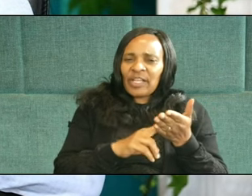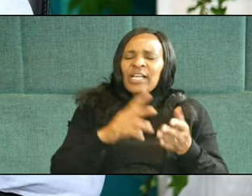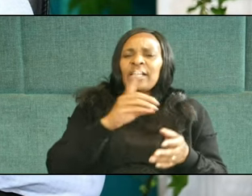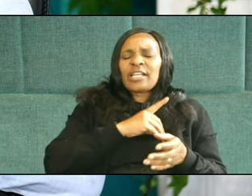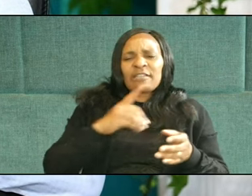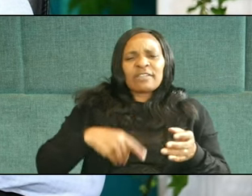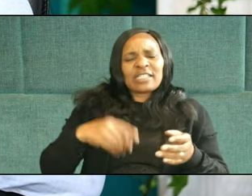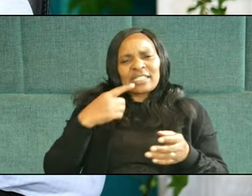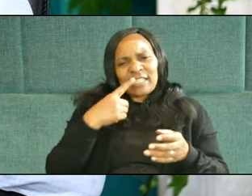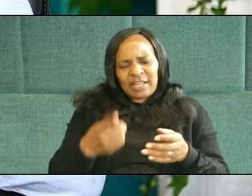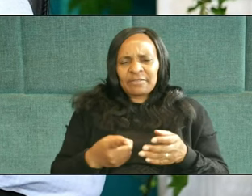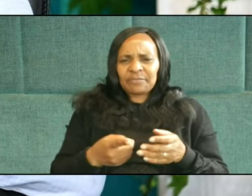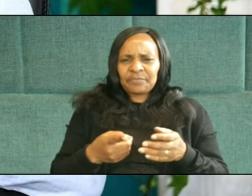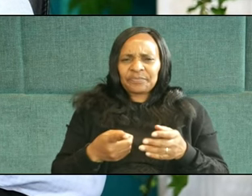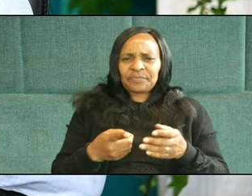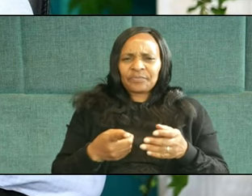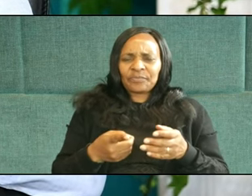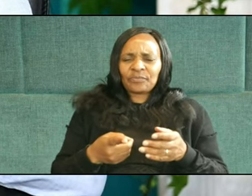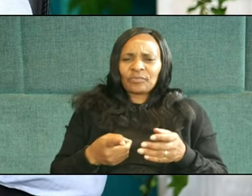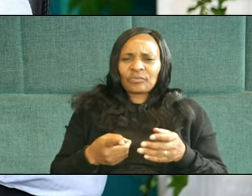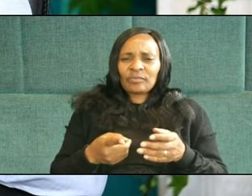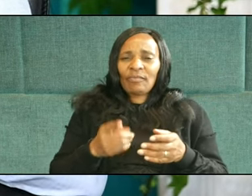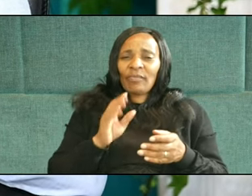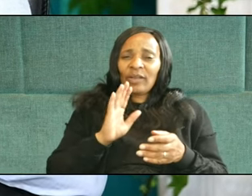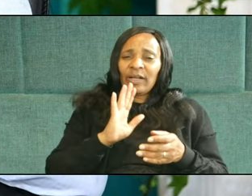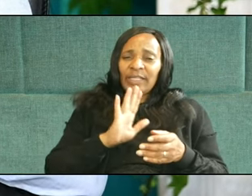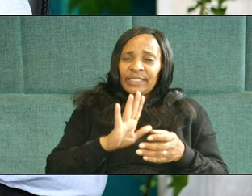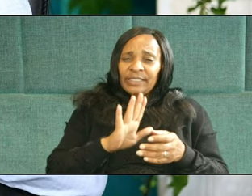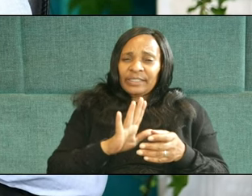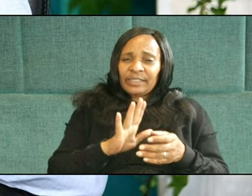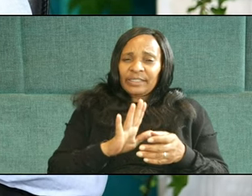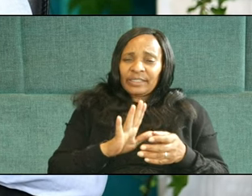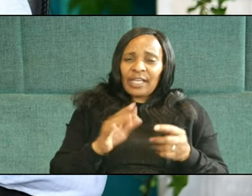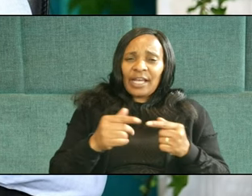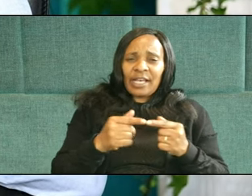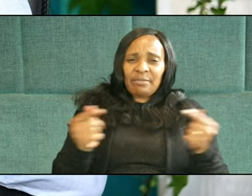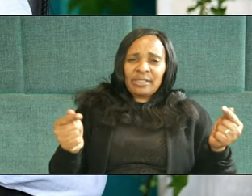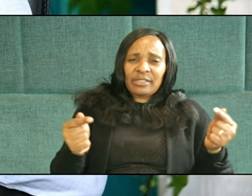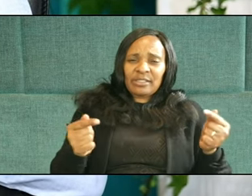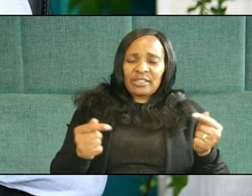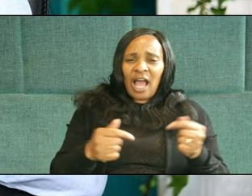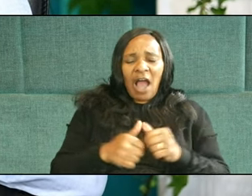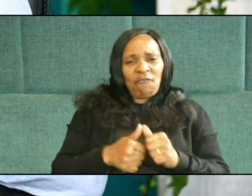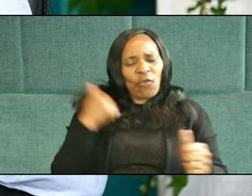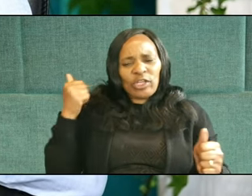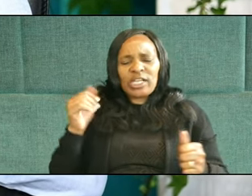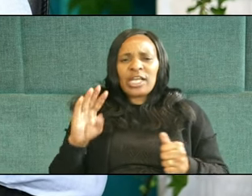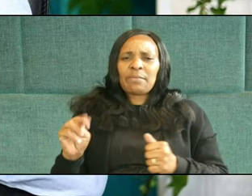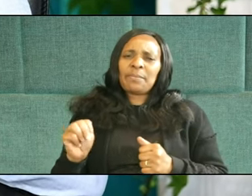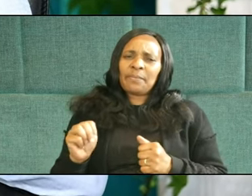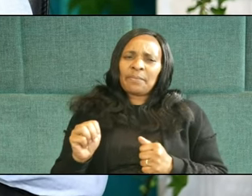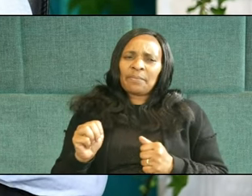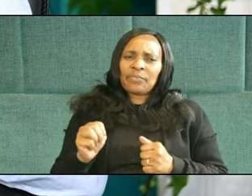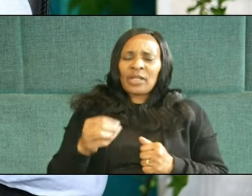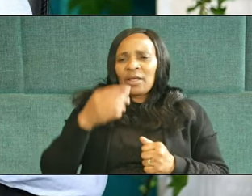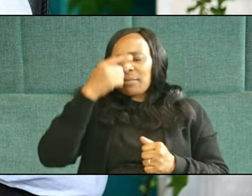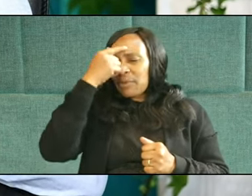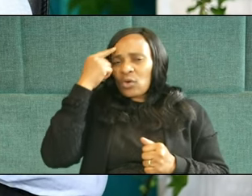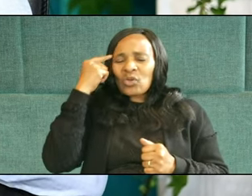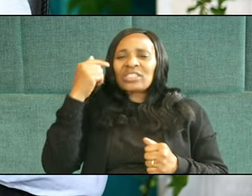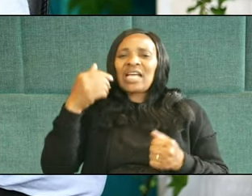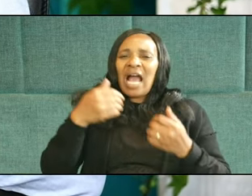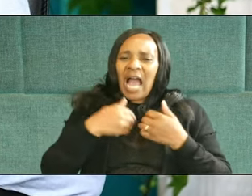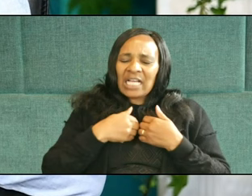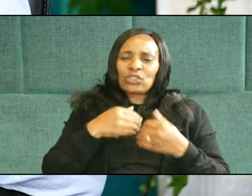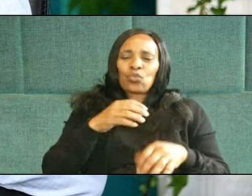David is saying that his enemies avoid him because mm-hmm. he has wounds,